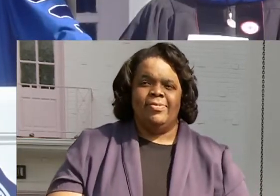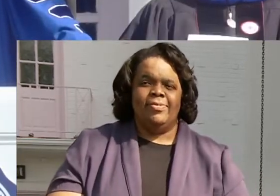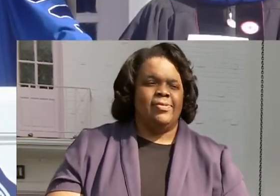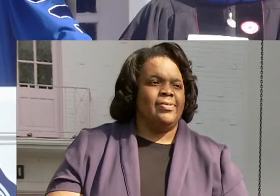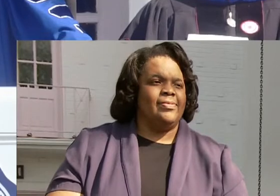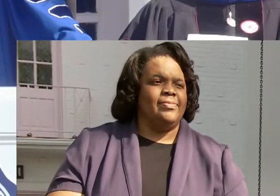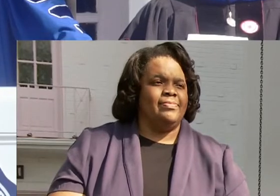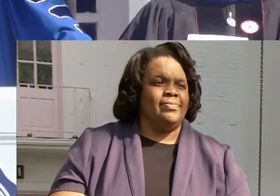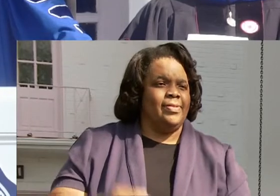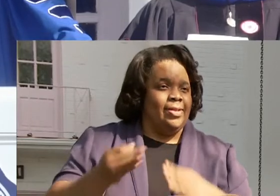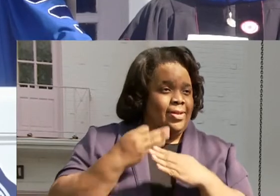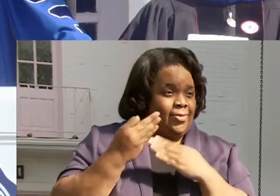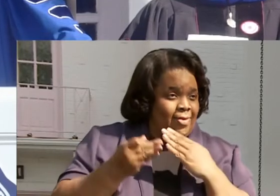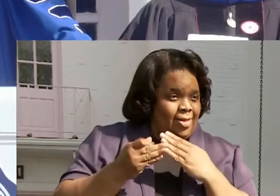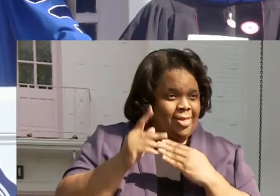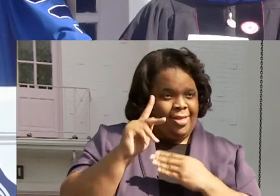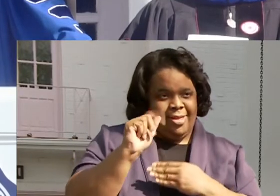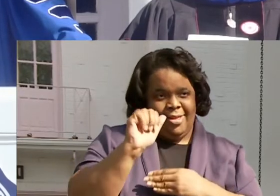And finally, Caitlin Tanner,